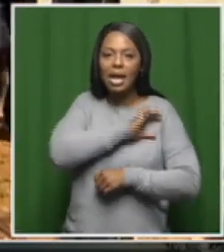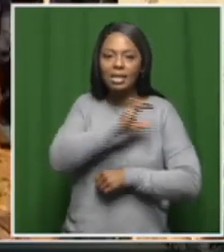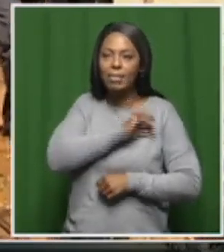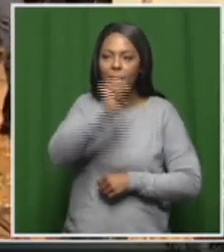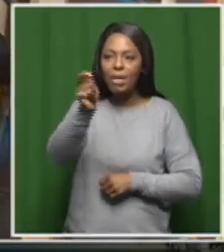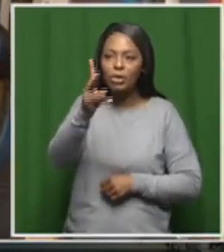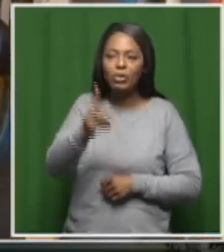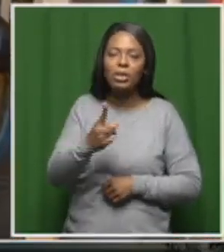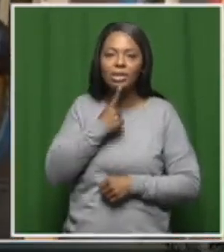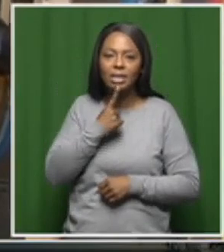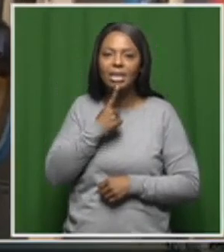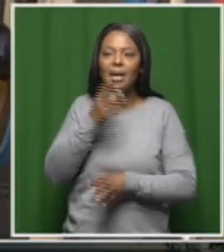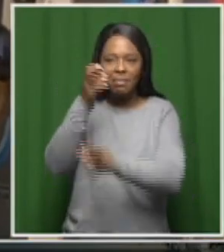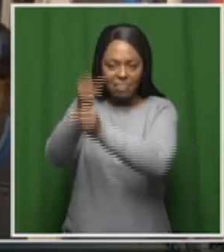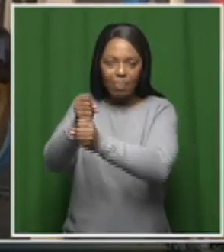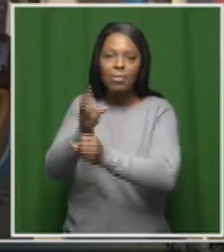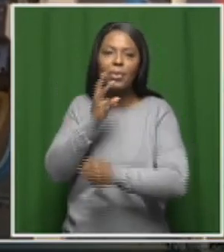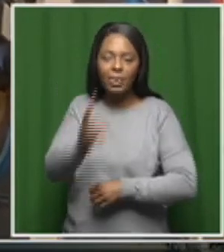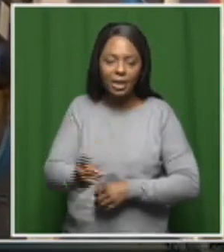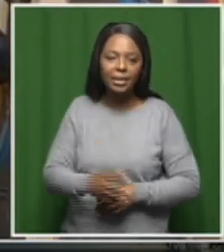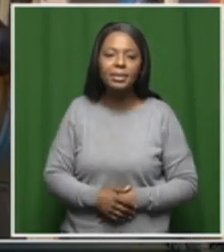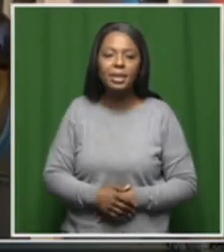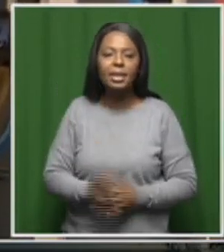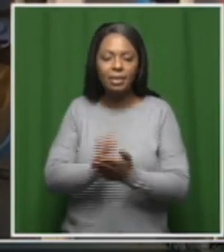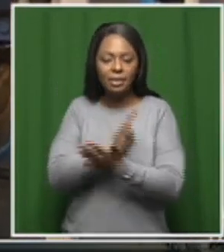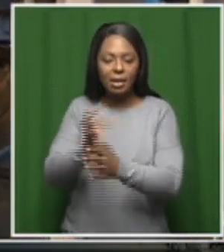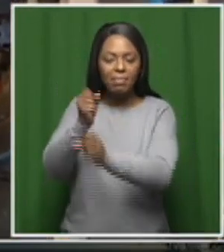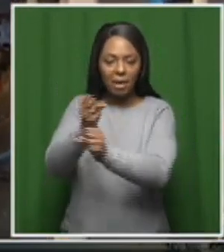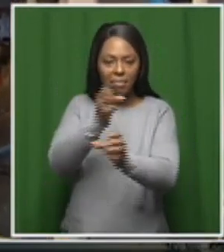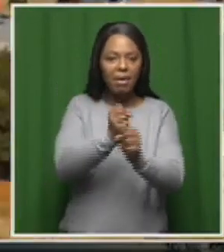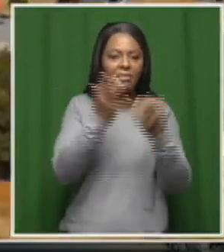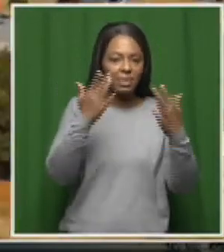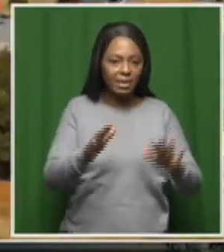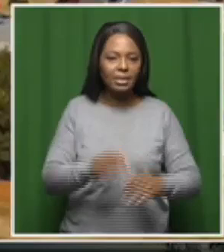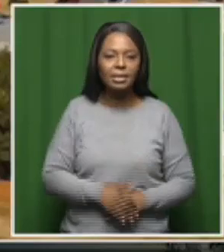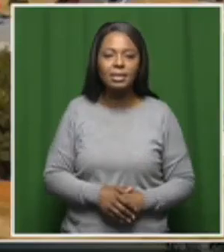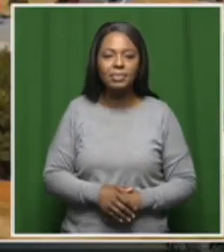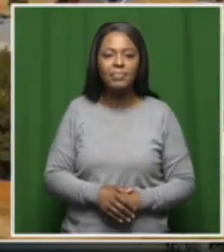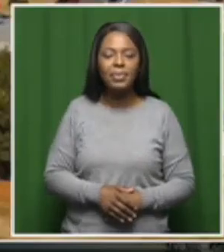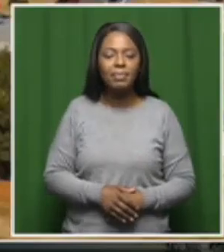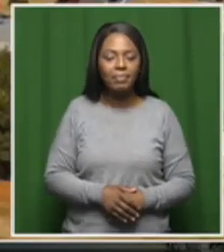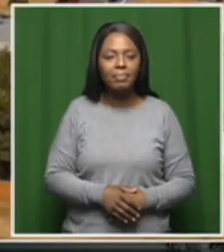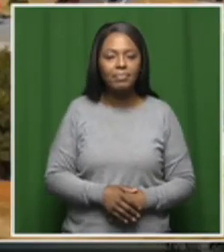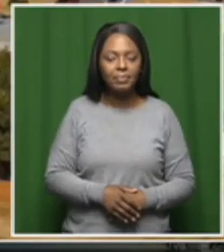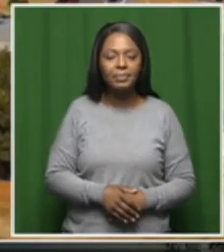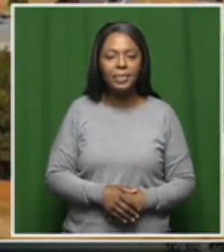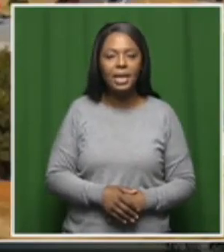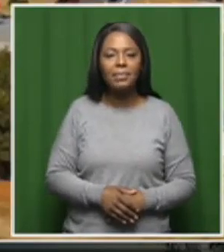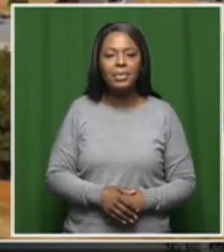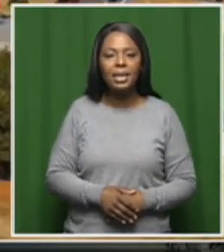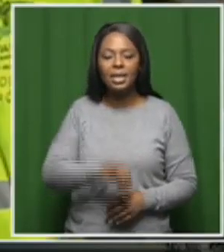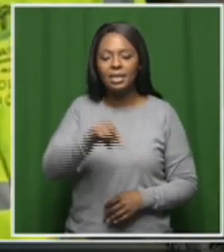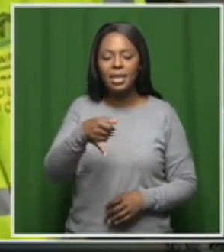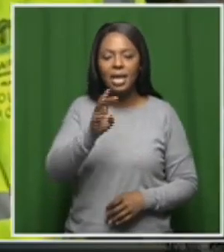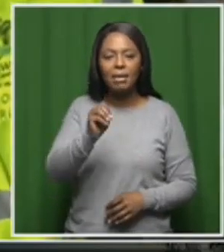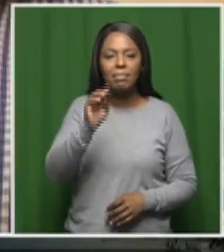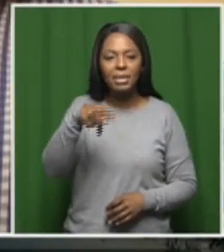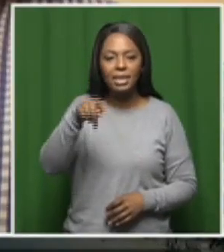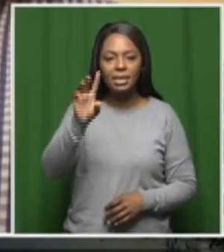them. Okay. GFIS and GRAS is with us. SAPS and JMPD is with us now on our drives.